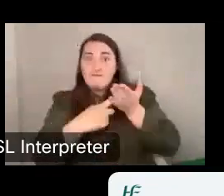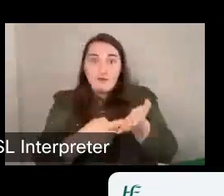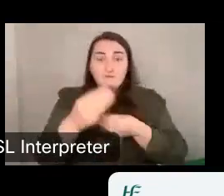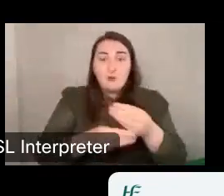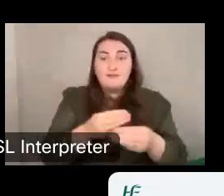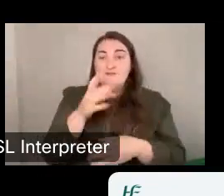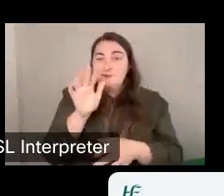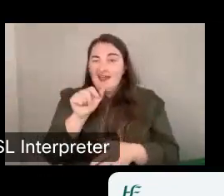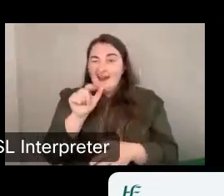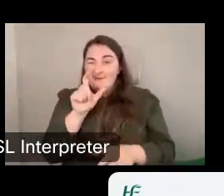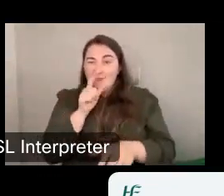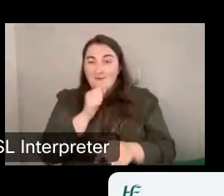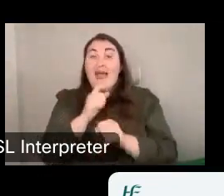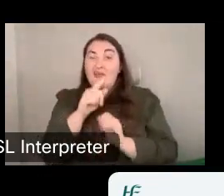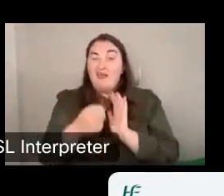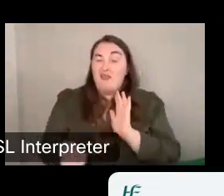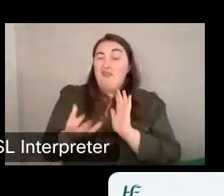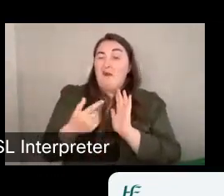I may couple another question into it.